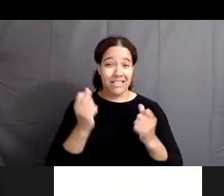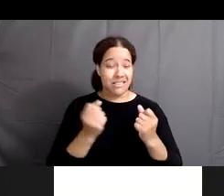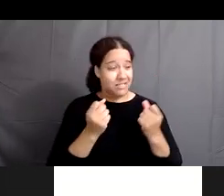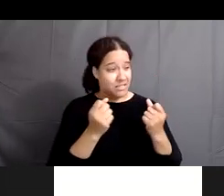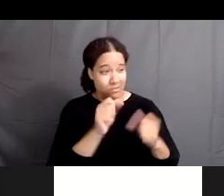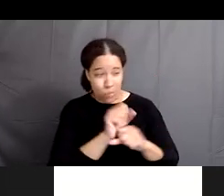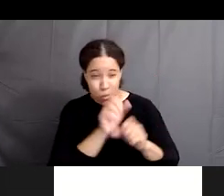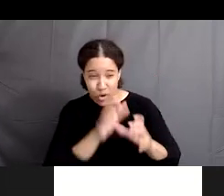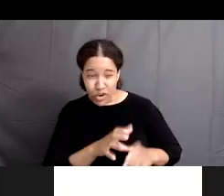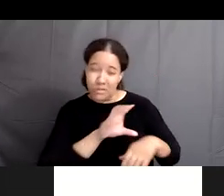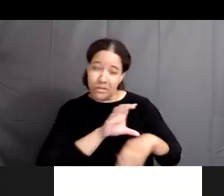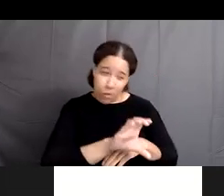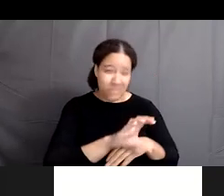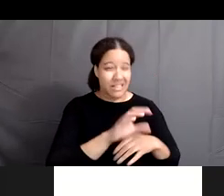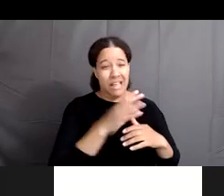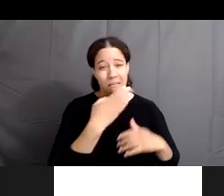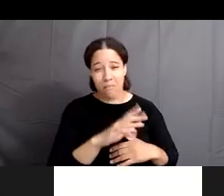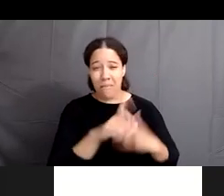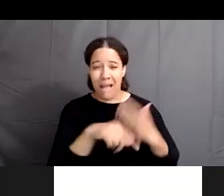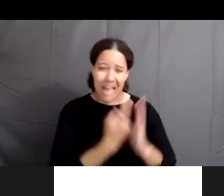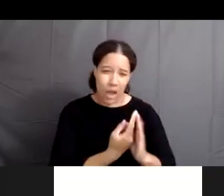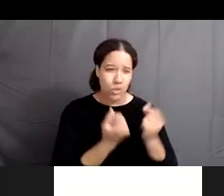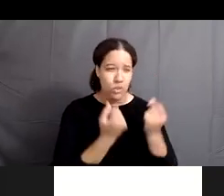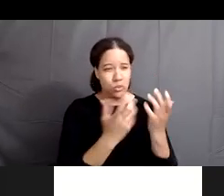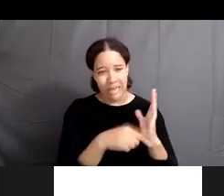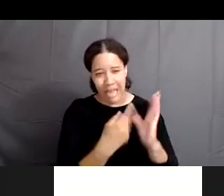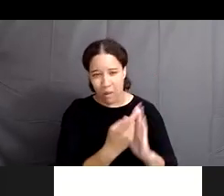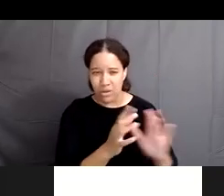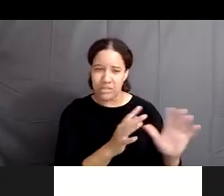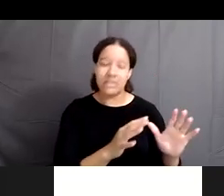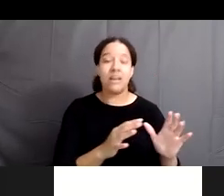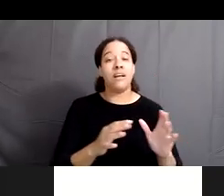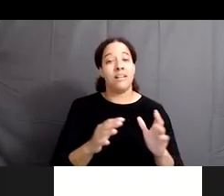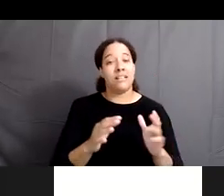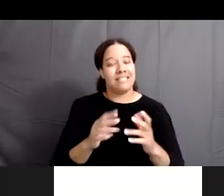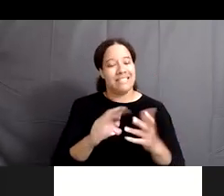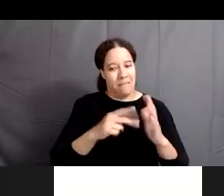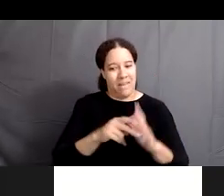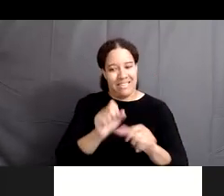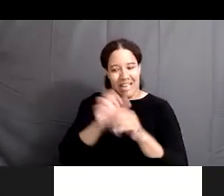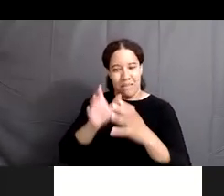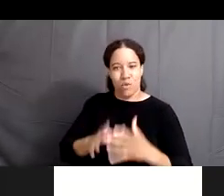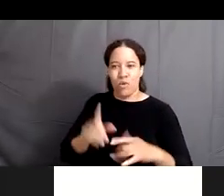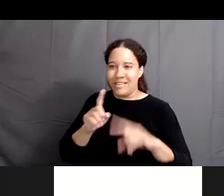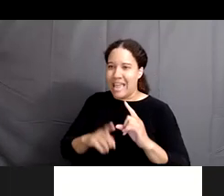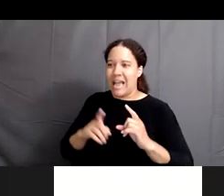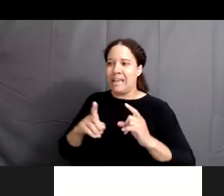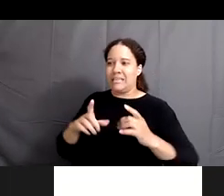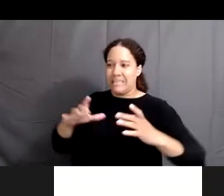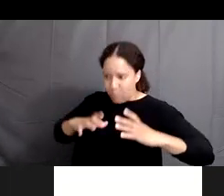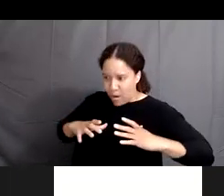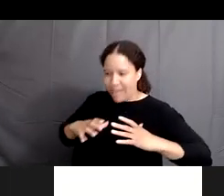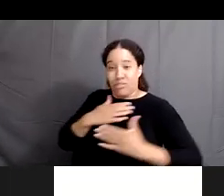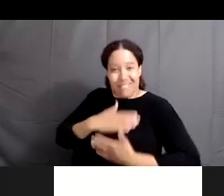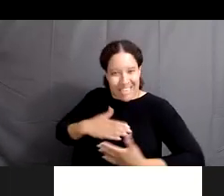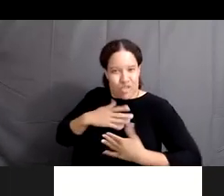really minimizes a person's opportunity to step away from work and enjoy the fruits of their labor. You also see increased